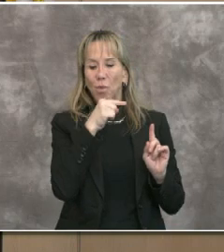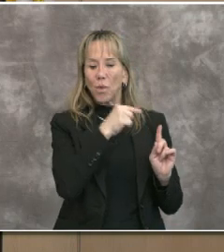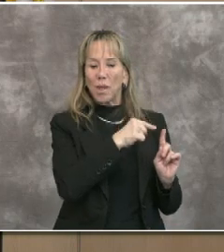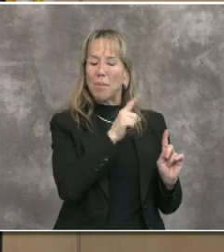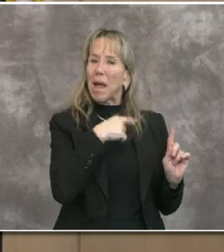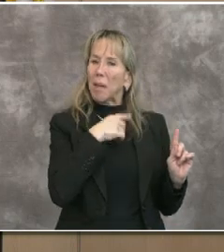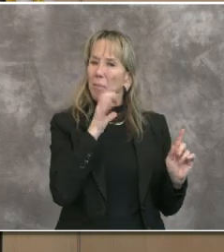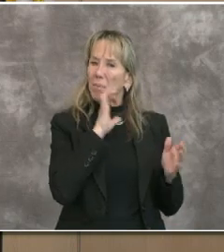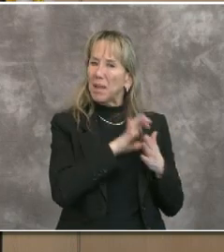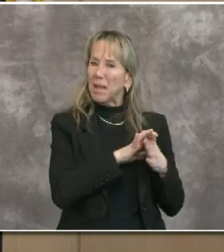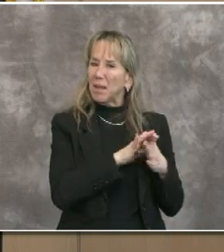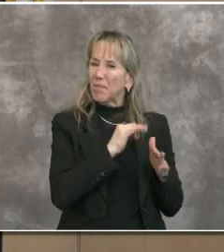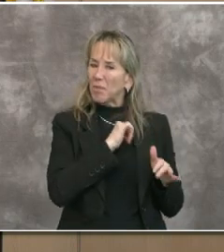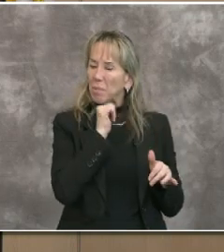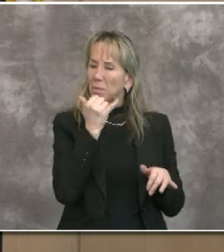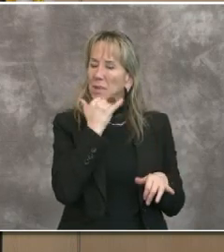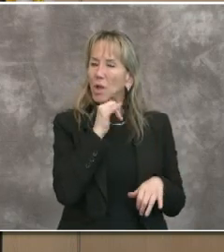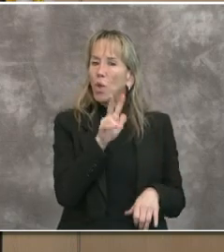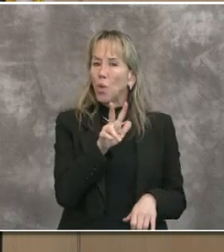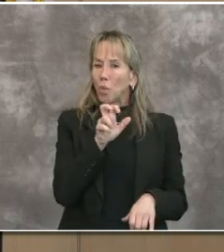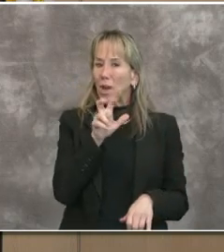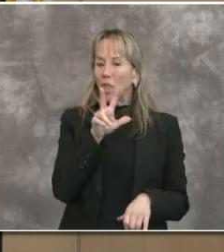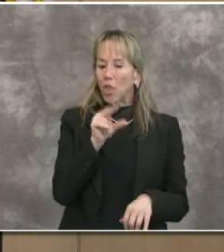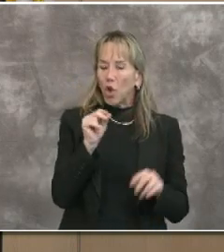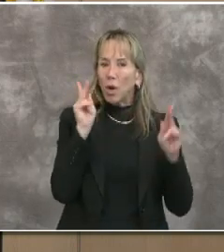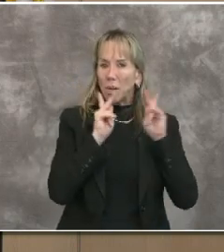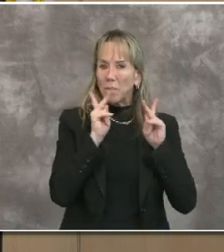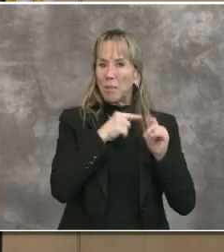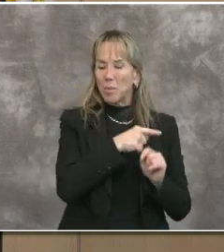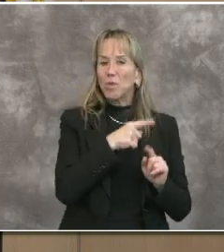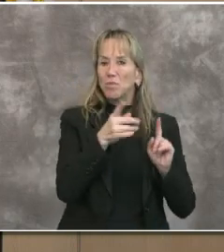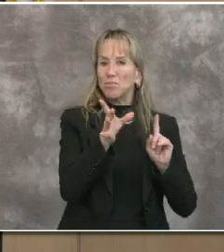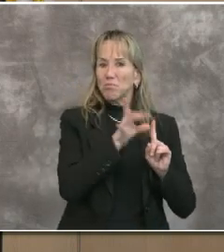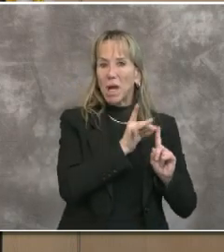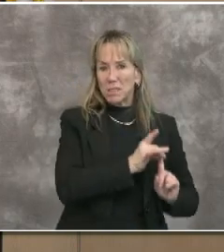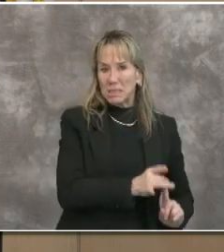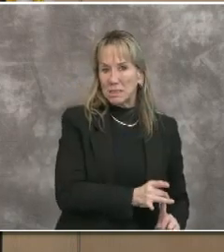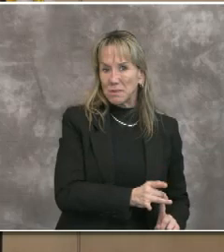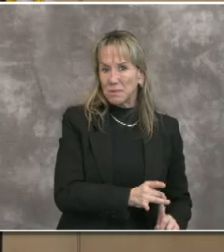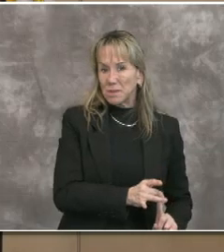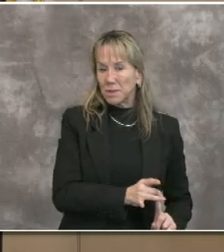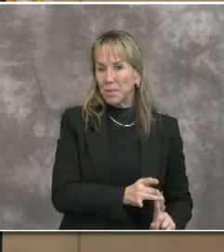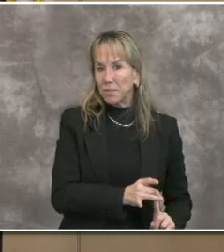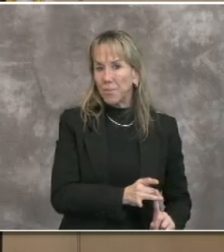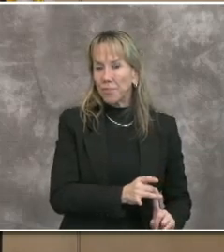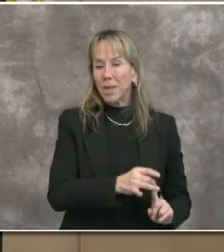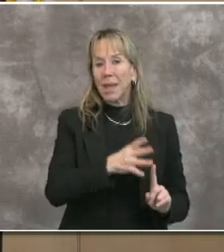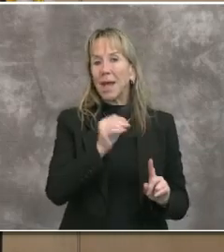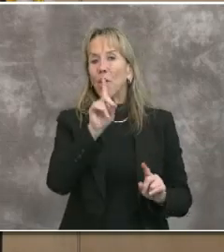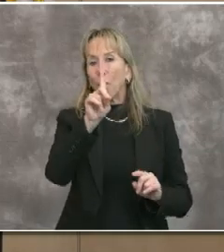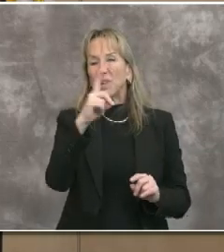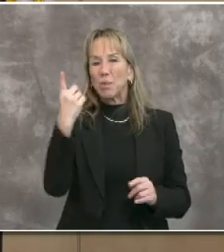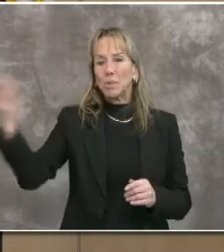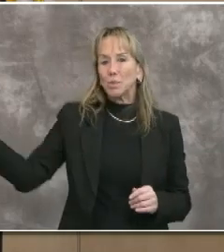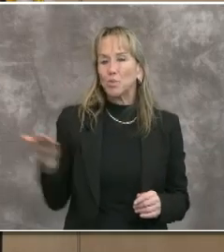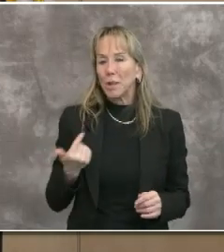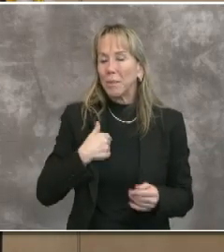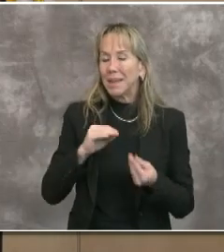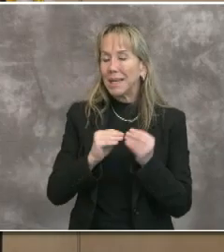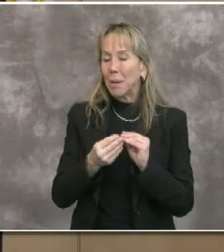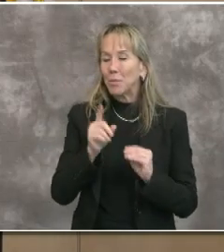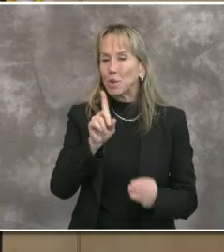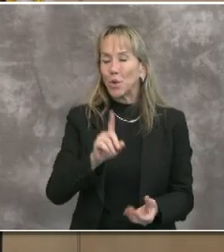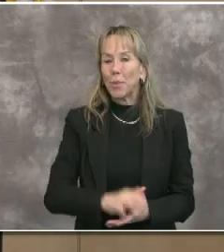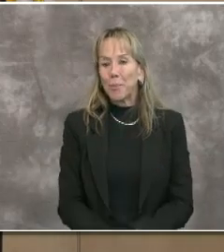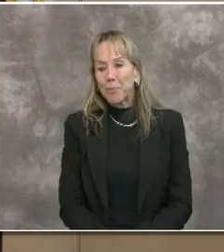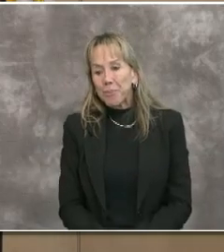330 individuals that were positive, and I have the numbers being brought to me now. Yes. 58,